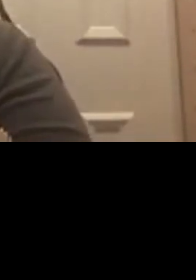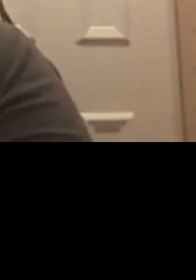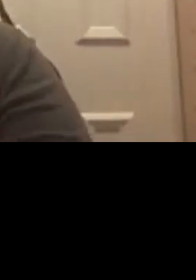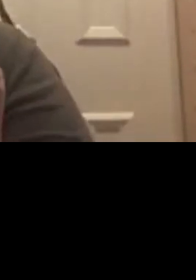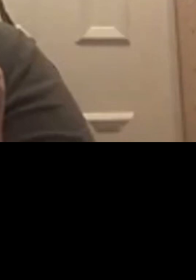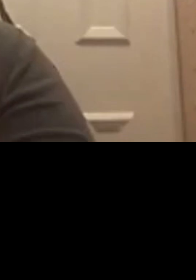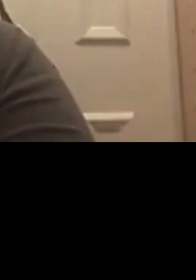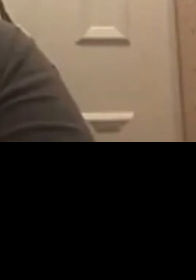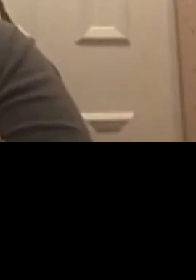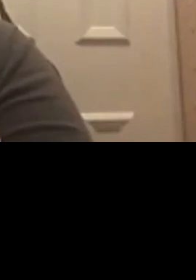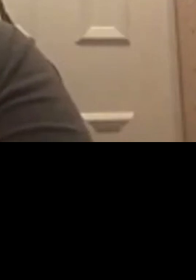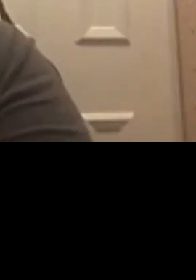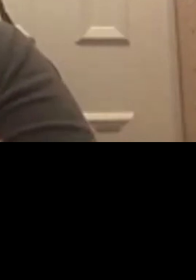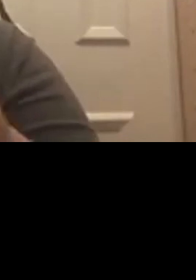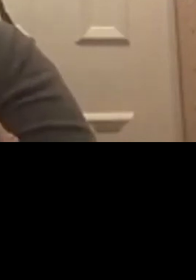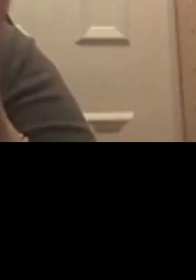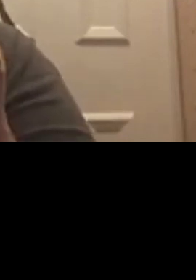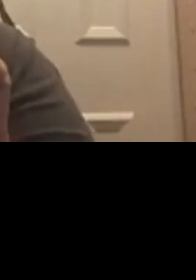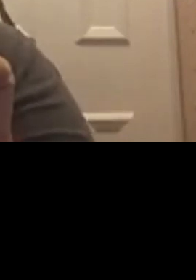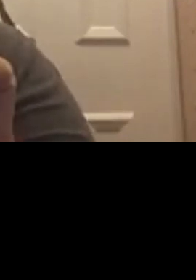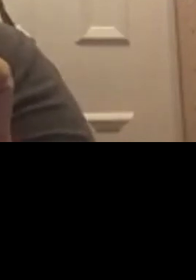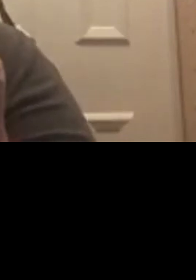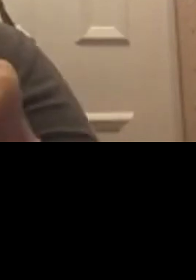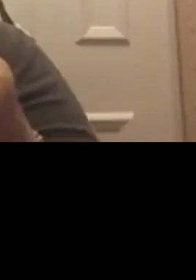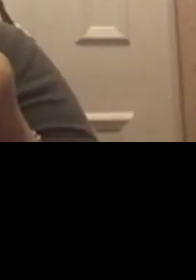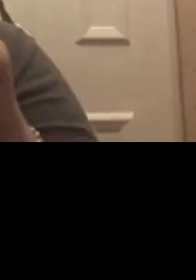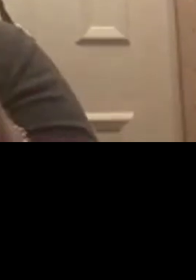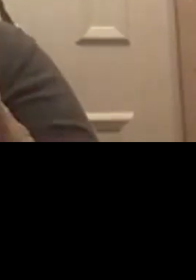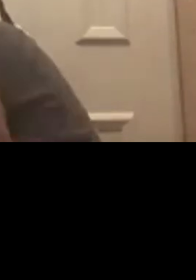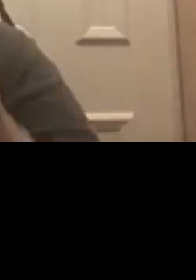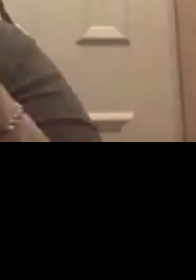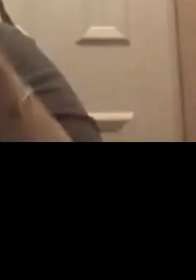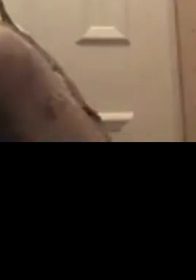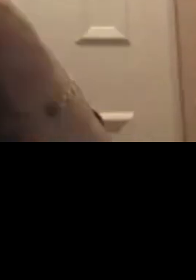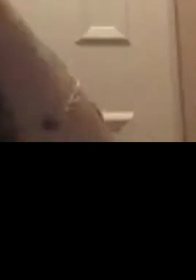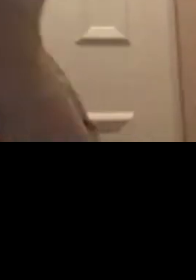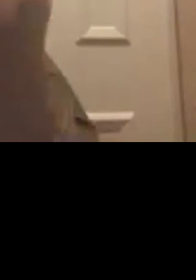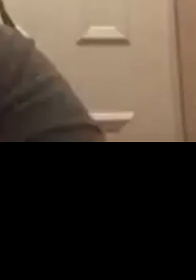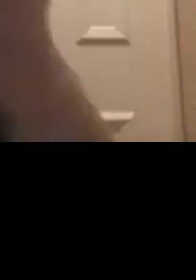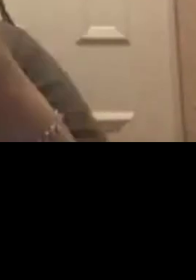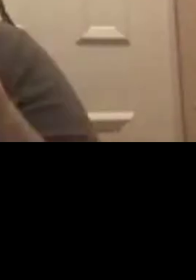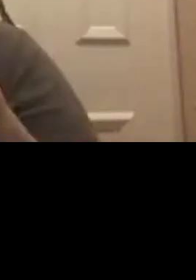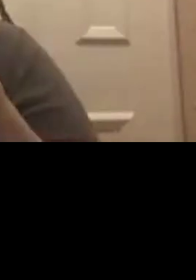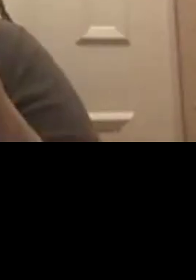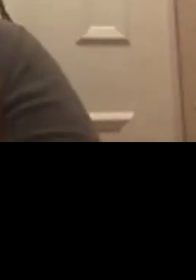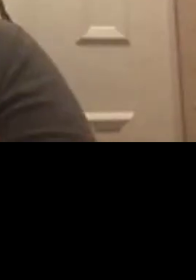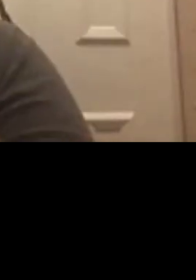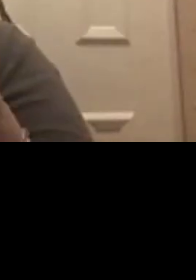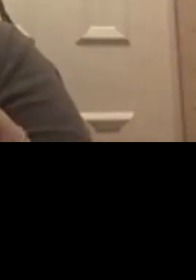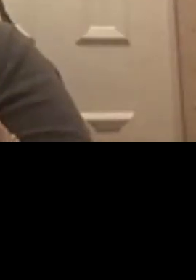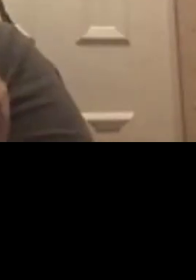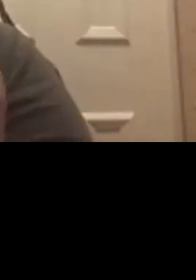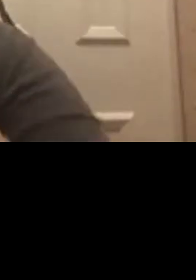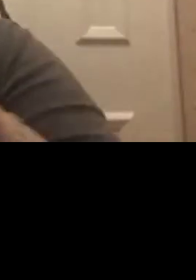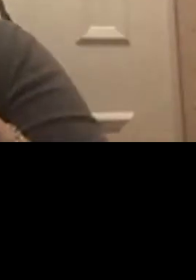and Juliana is going to take notes of your ideas. No, Shira, Juliana, and Eva, feel